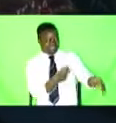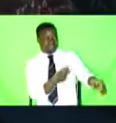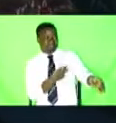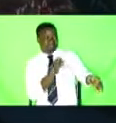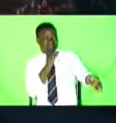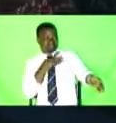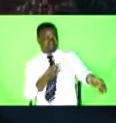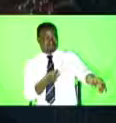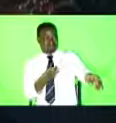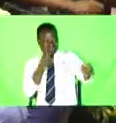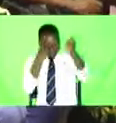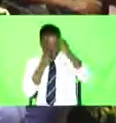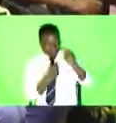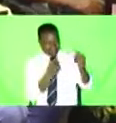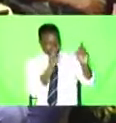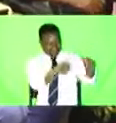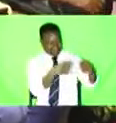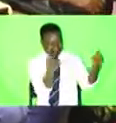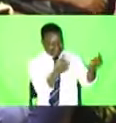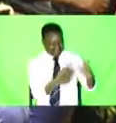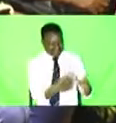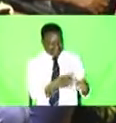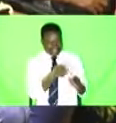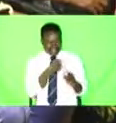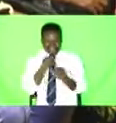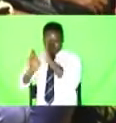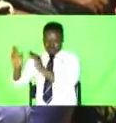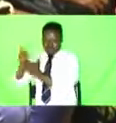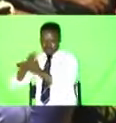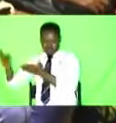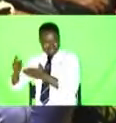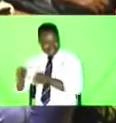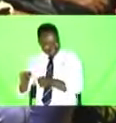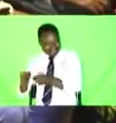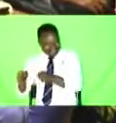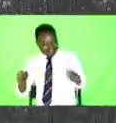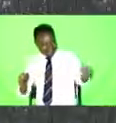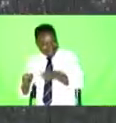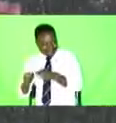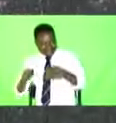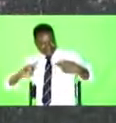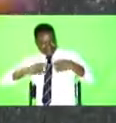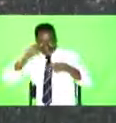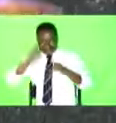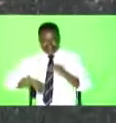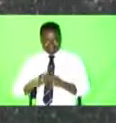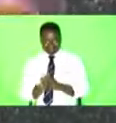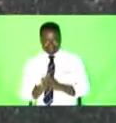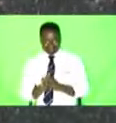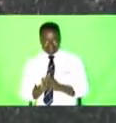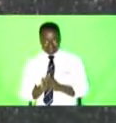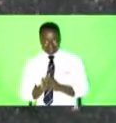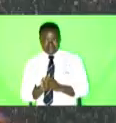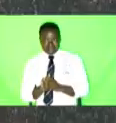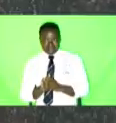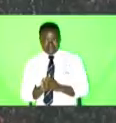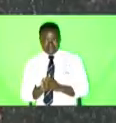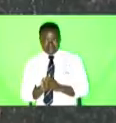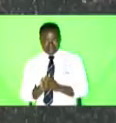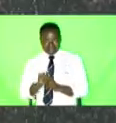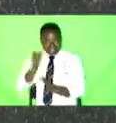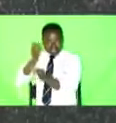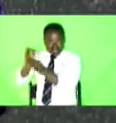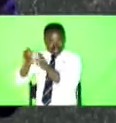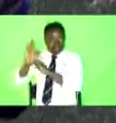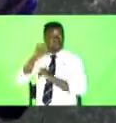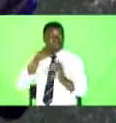cannot contain the sinner. The faithfulness of God is saying that the soul that sins shall die.